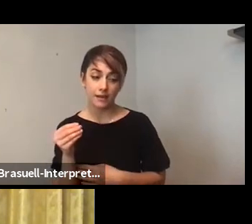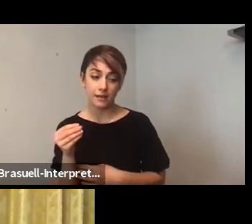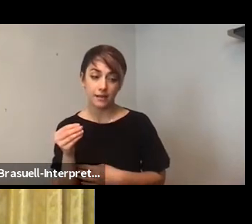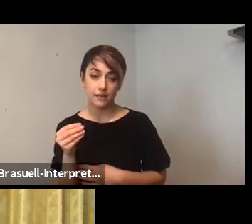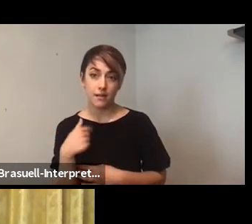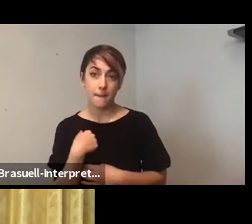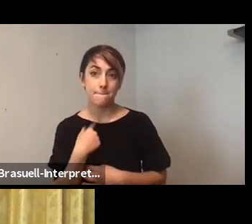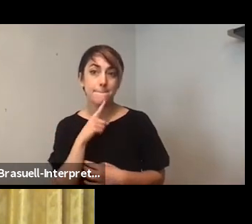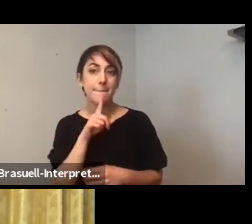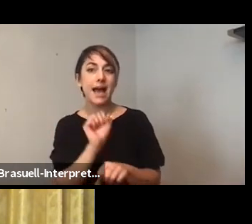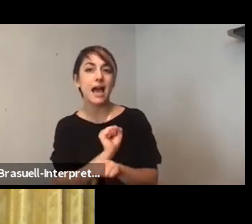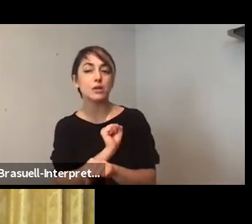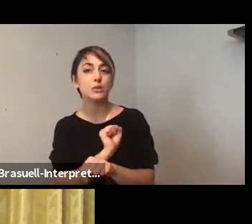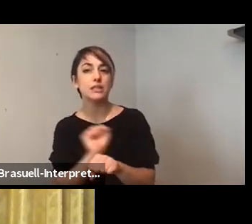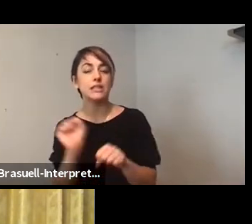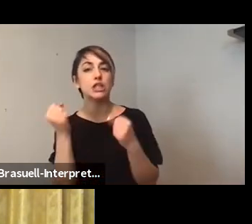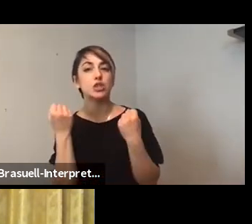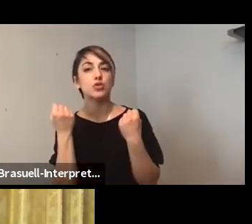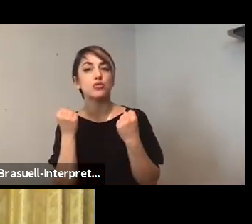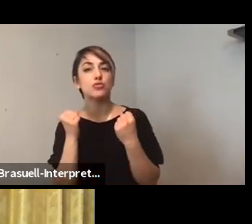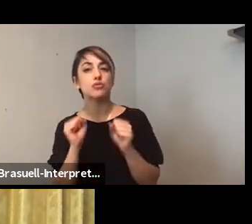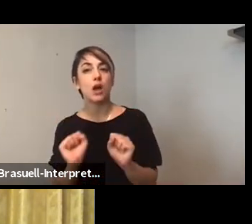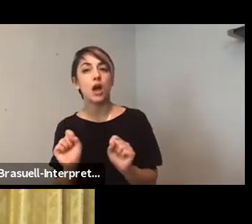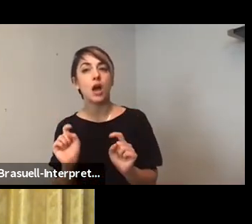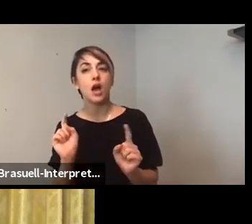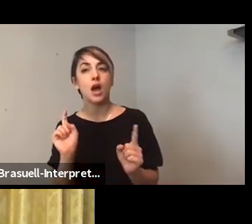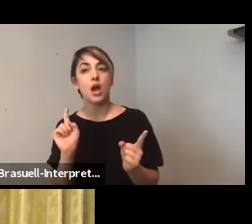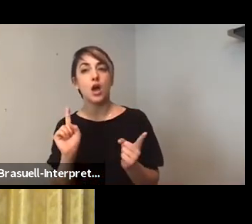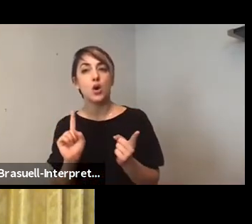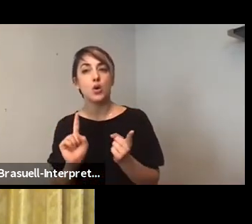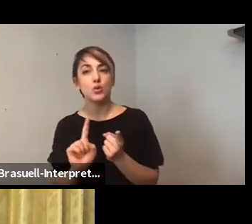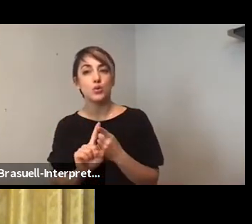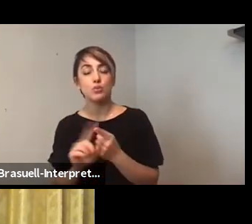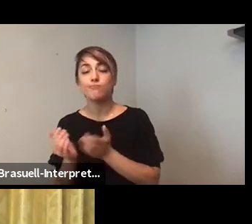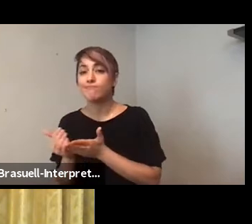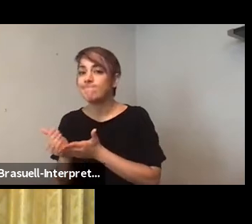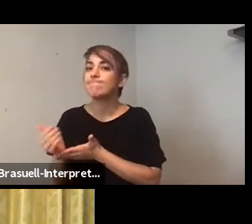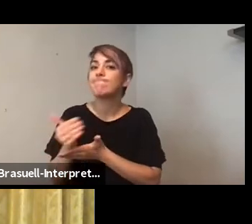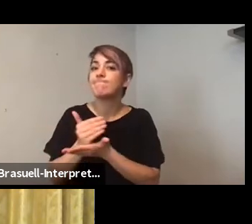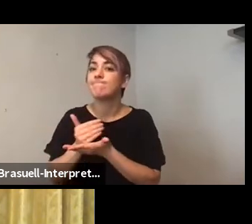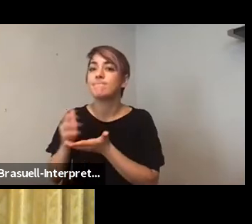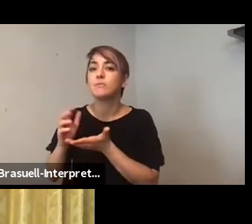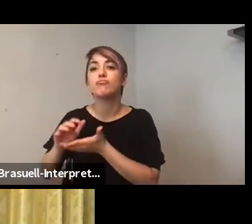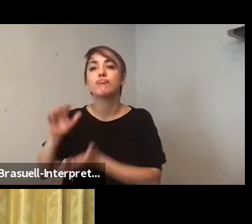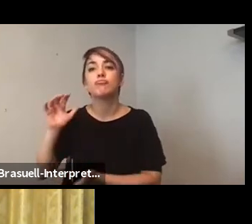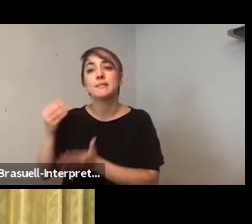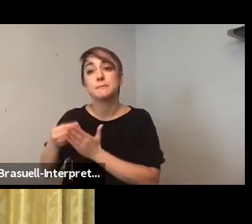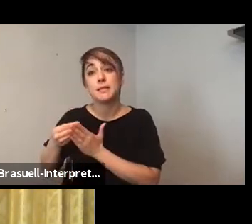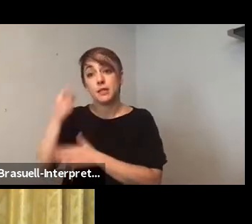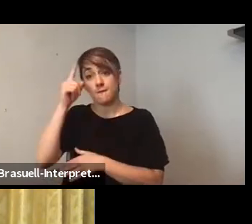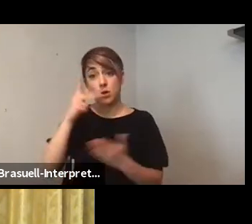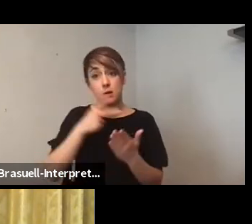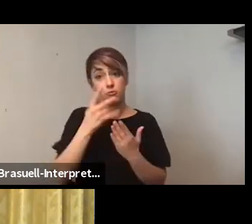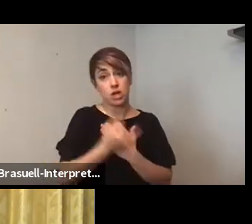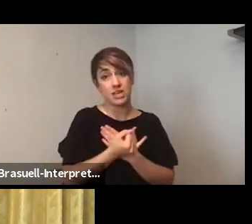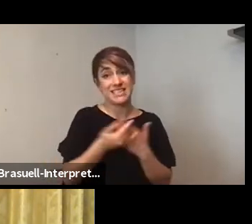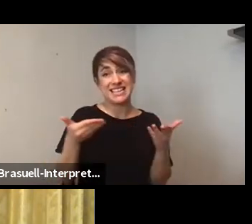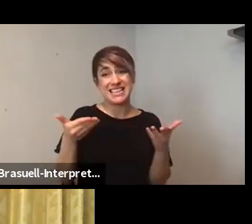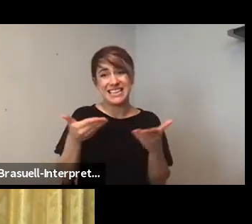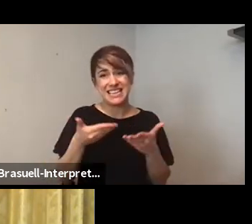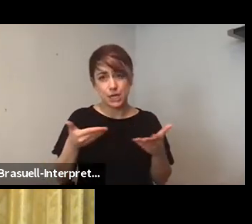I'm actually trying to get the money for a project here that I want to do like in cabins. I